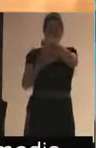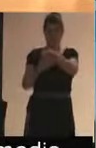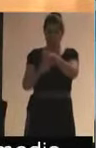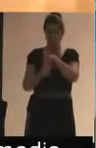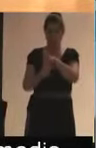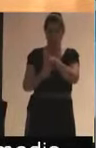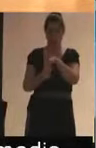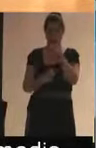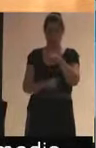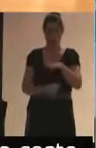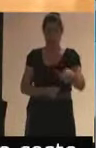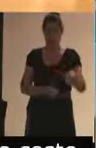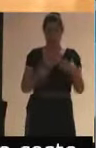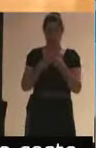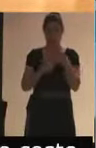to